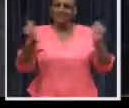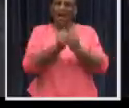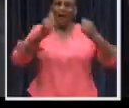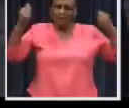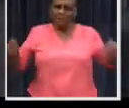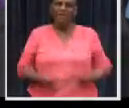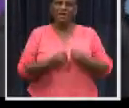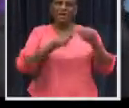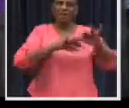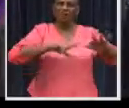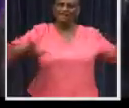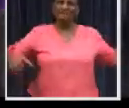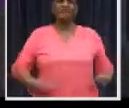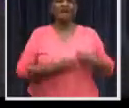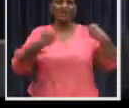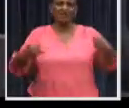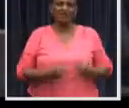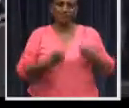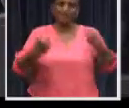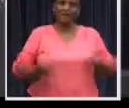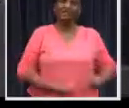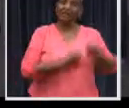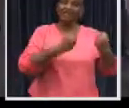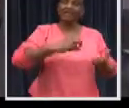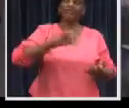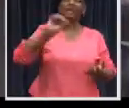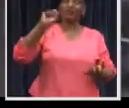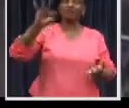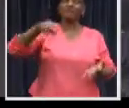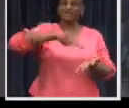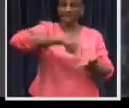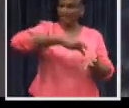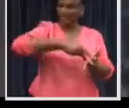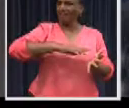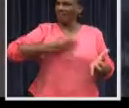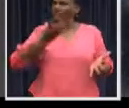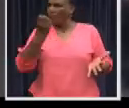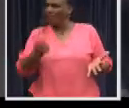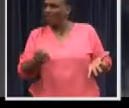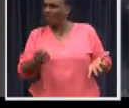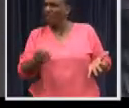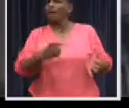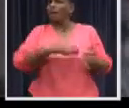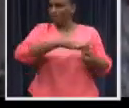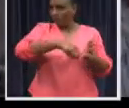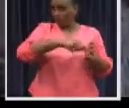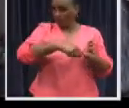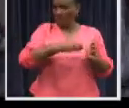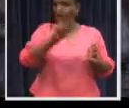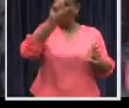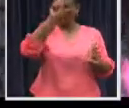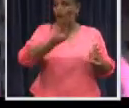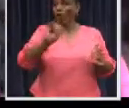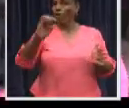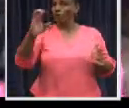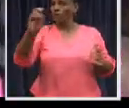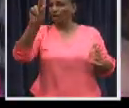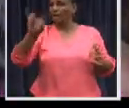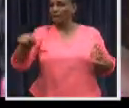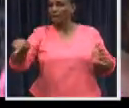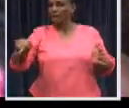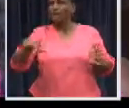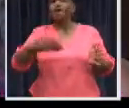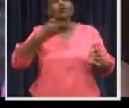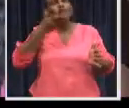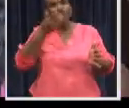activities for 10 years, including training of set dance enthusiasts. A project was started at Huize Campagne, where a number of young